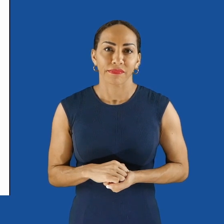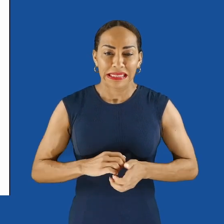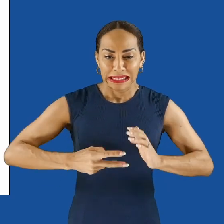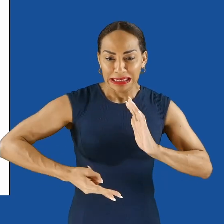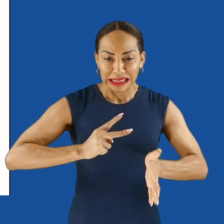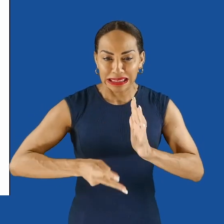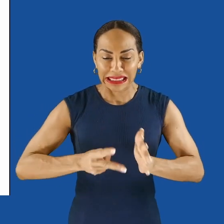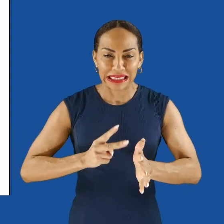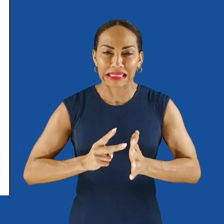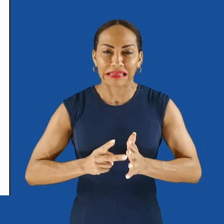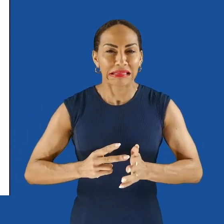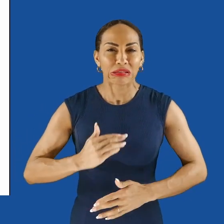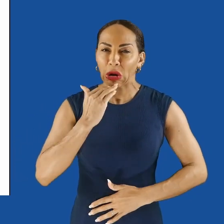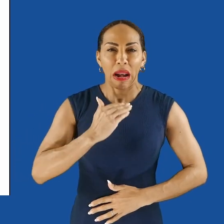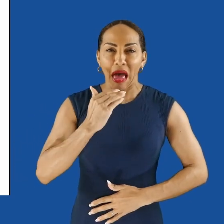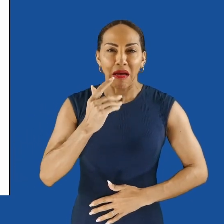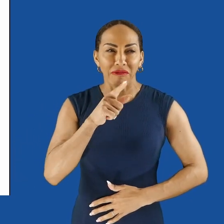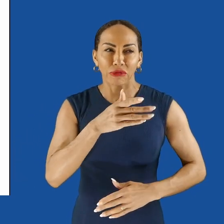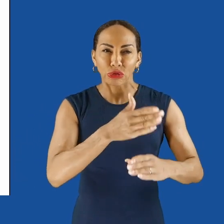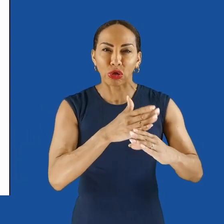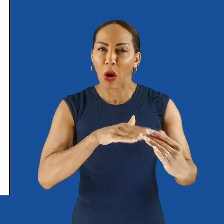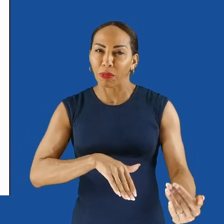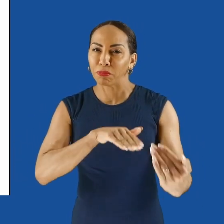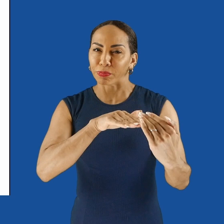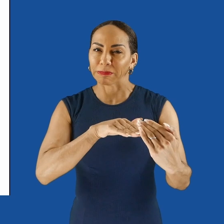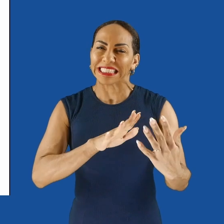organised enough for my job.